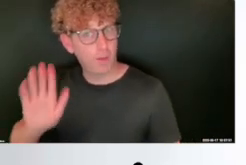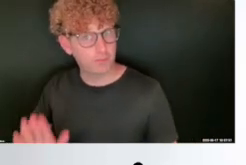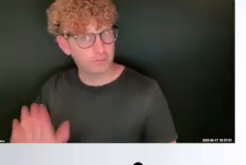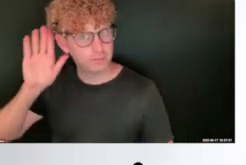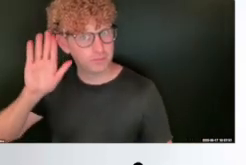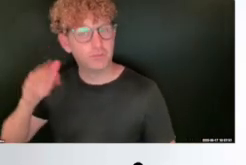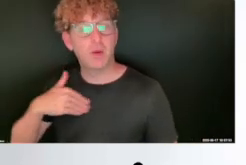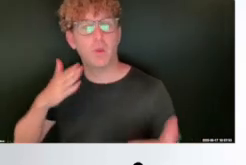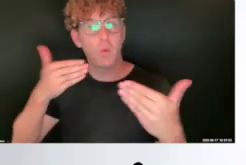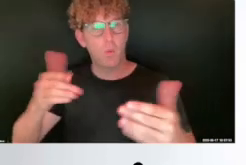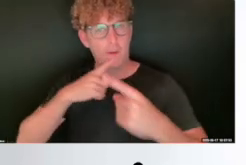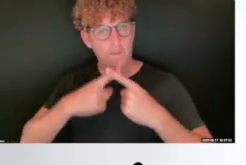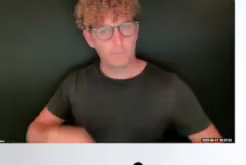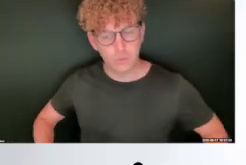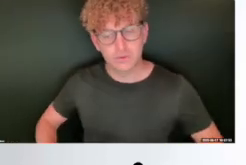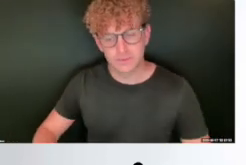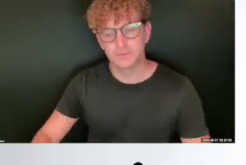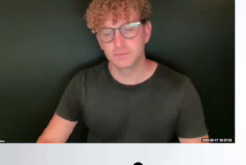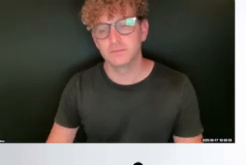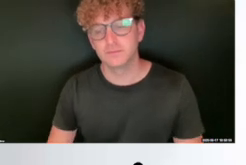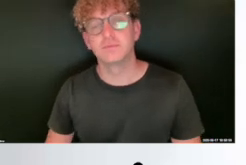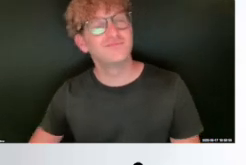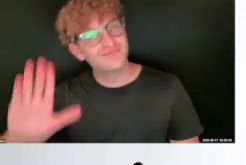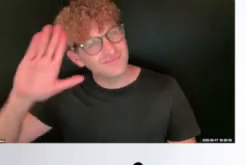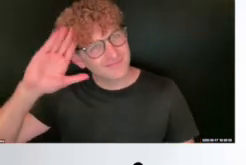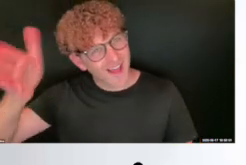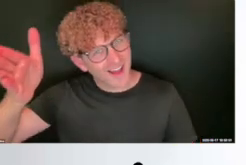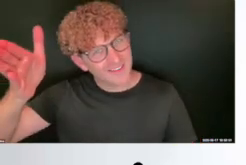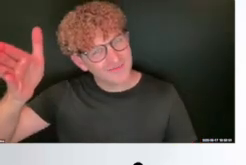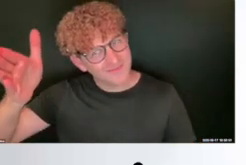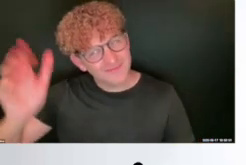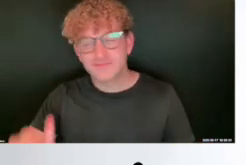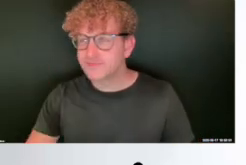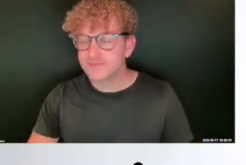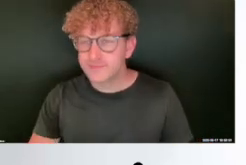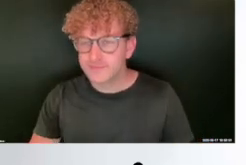that 3-year plan for the heavy duty incentives,